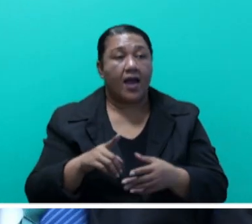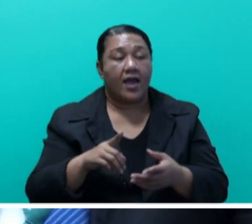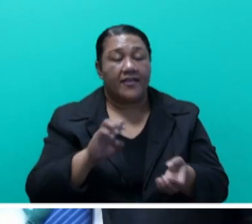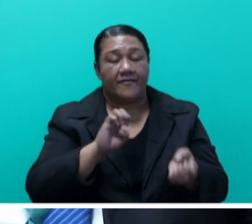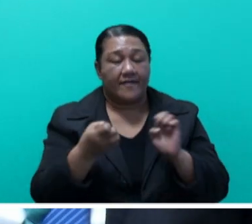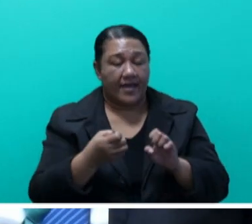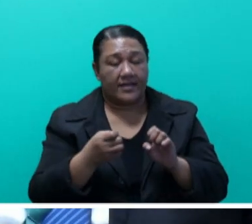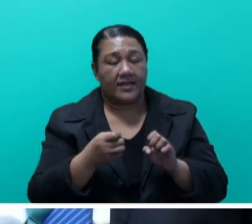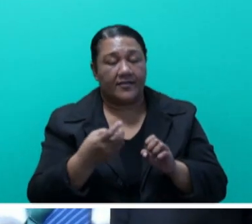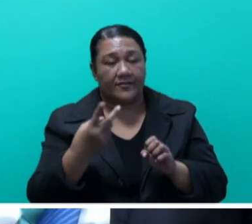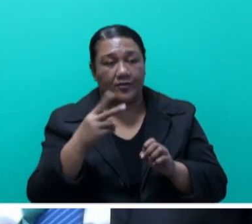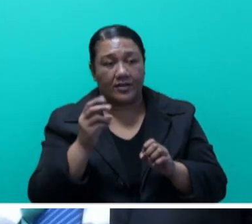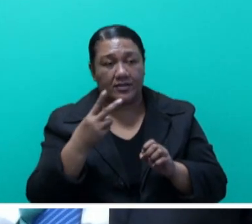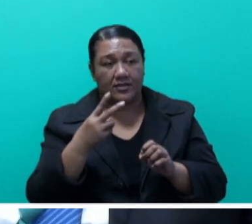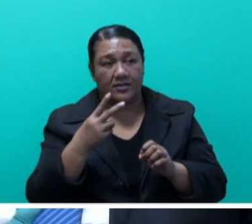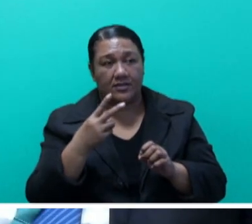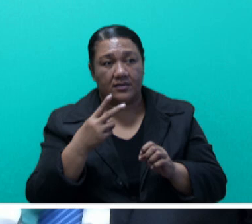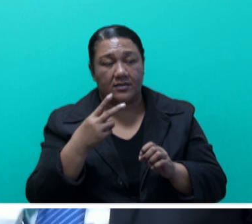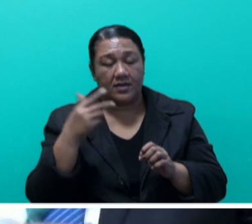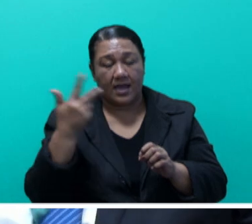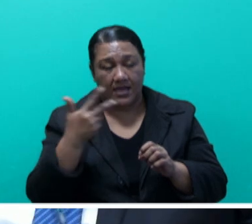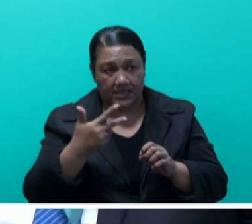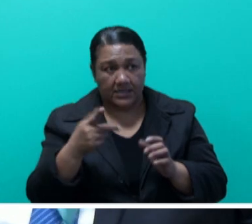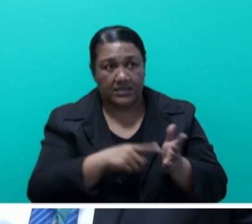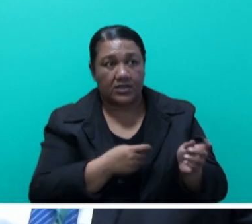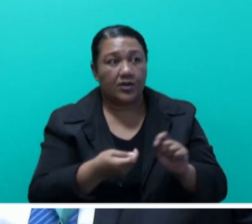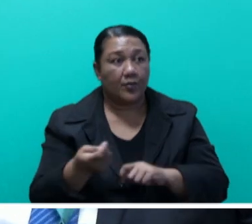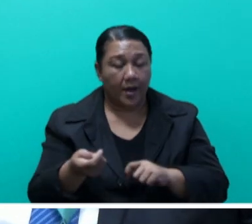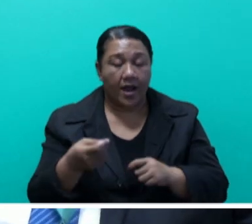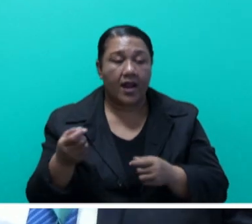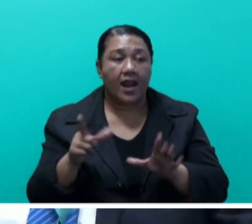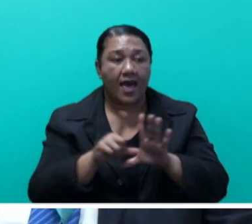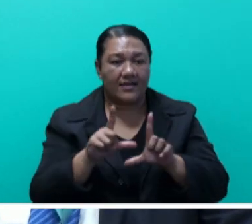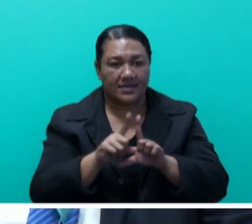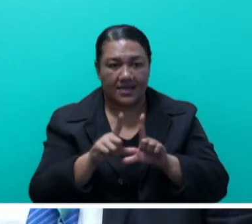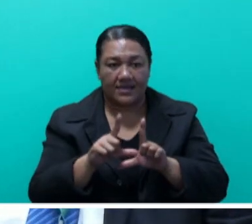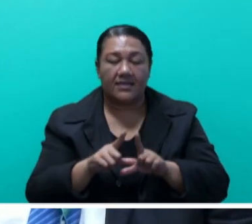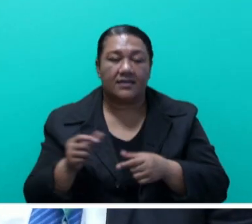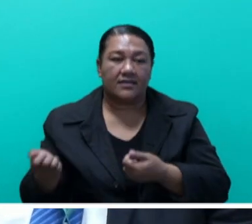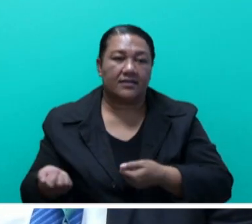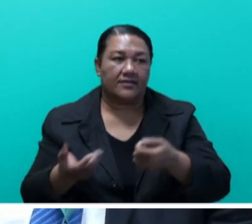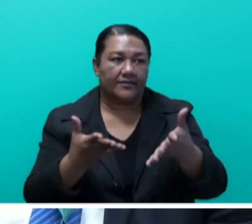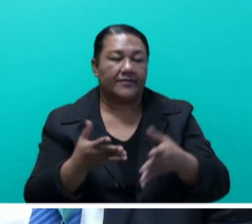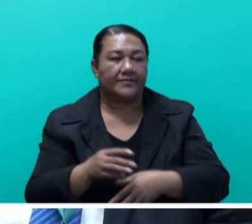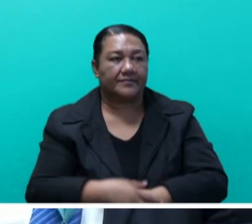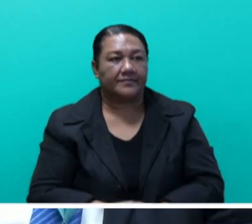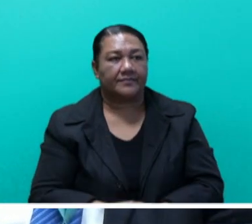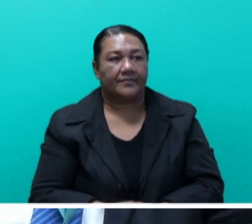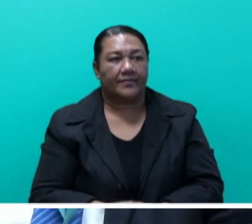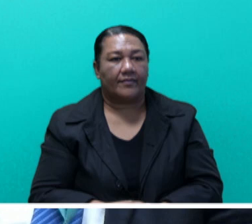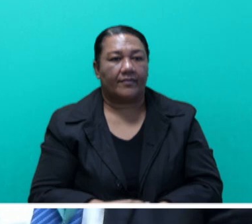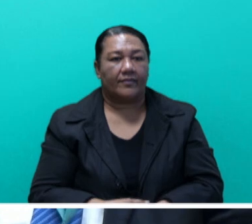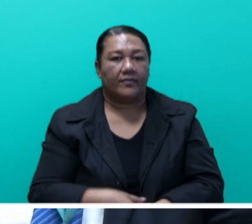the LTA ceased issuing rural service licenses, RSLs, following amendments to the